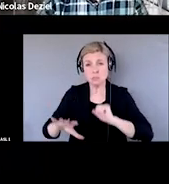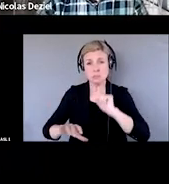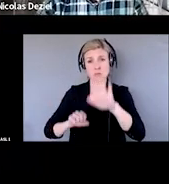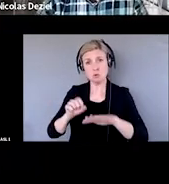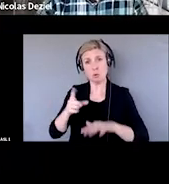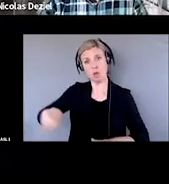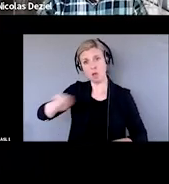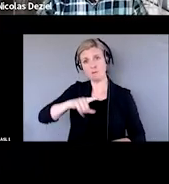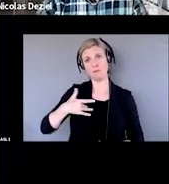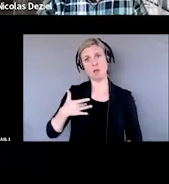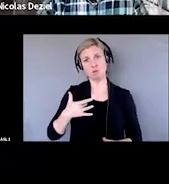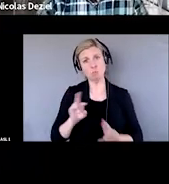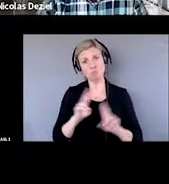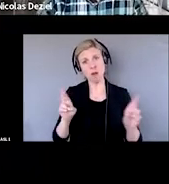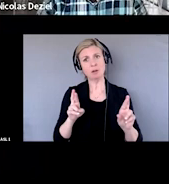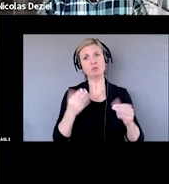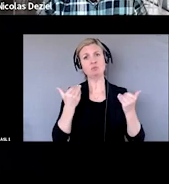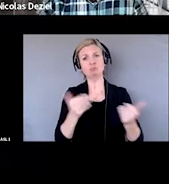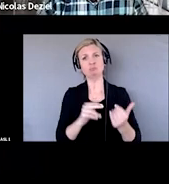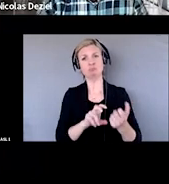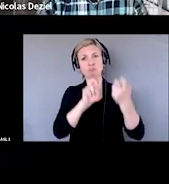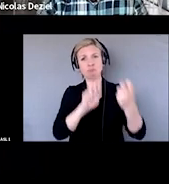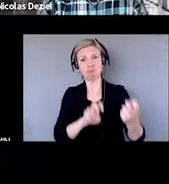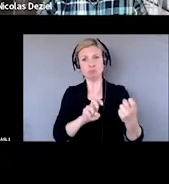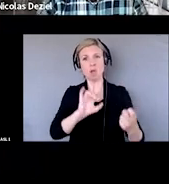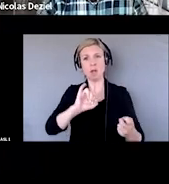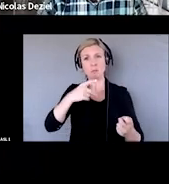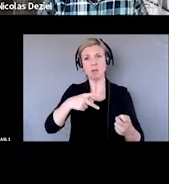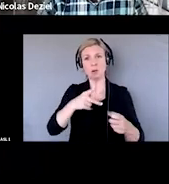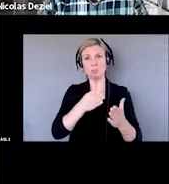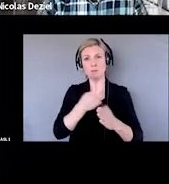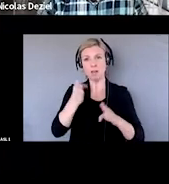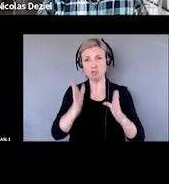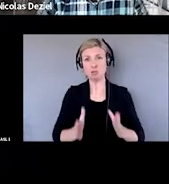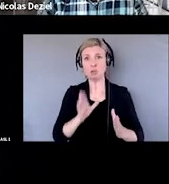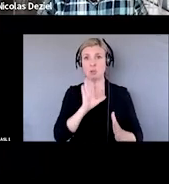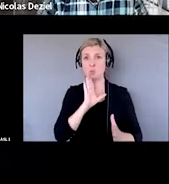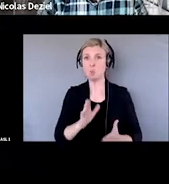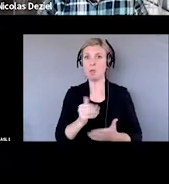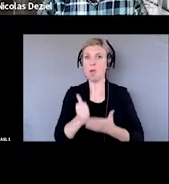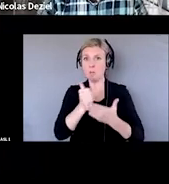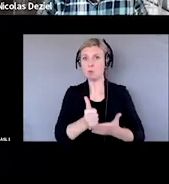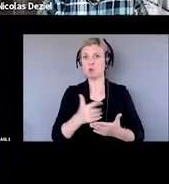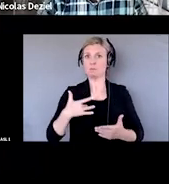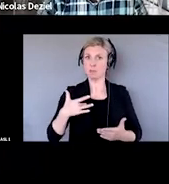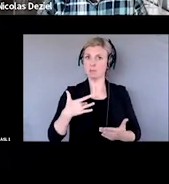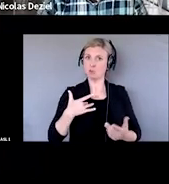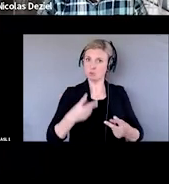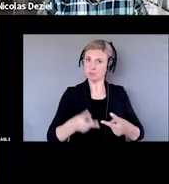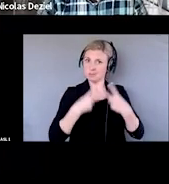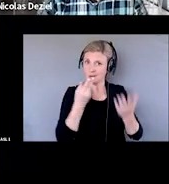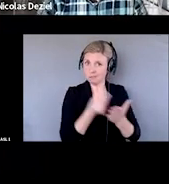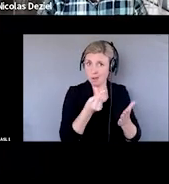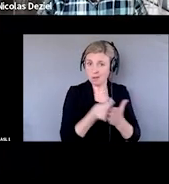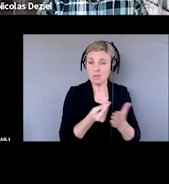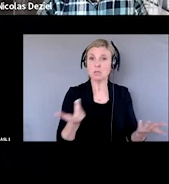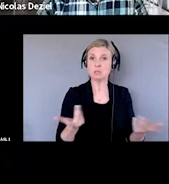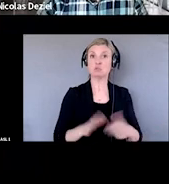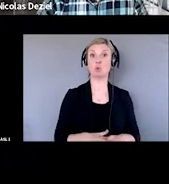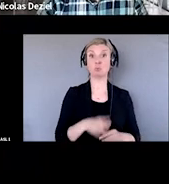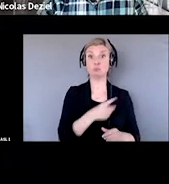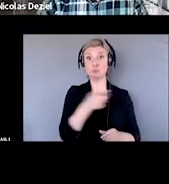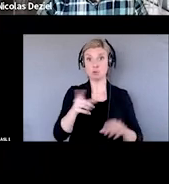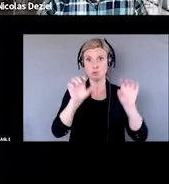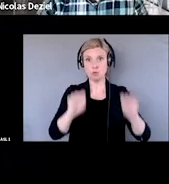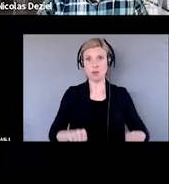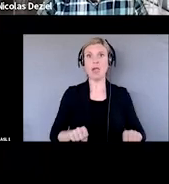that conversation if you need one. And it's going to save you time and money. So if you want to contact us, you can find that information on our